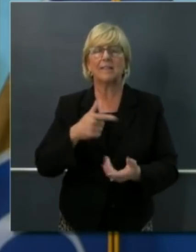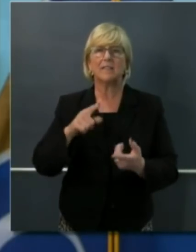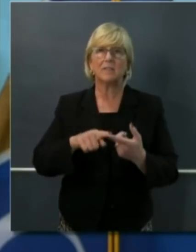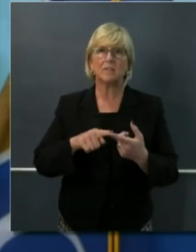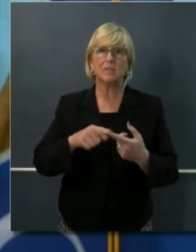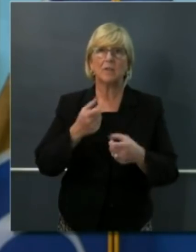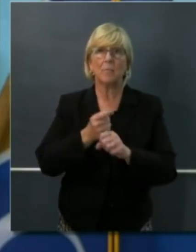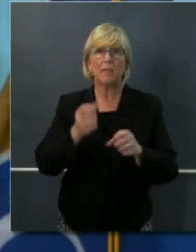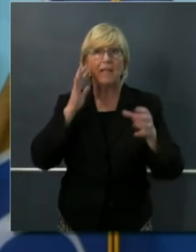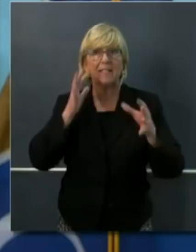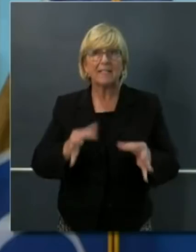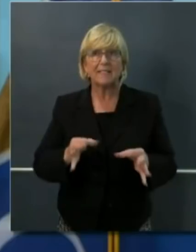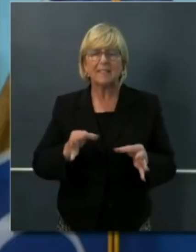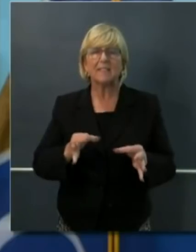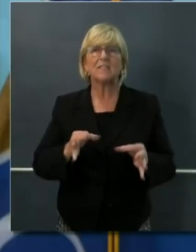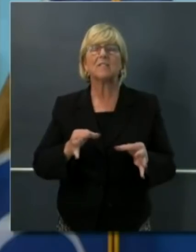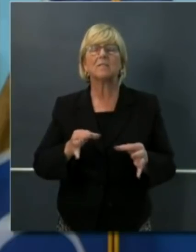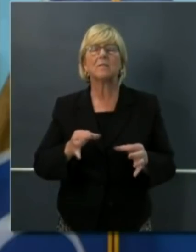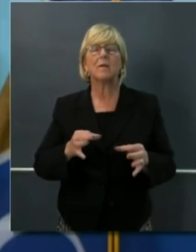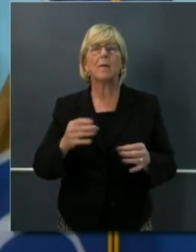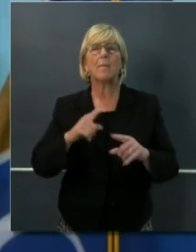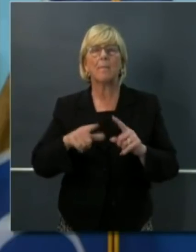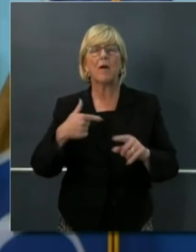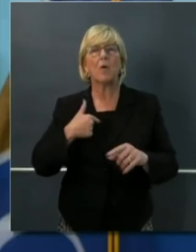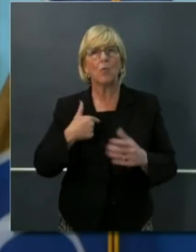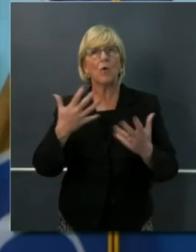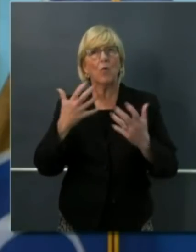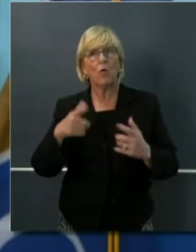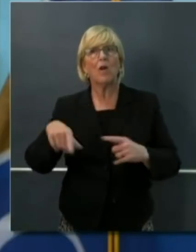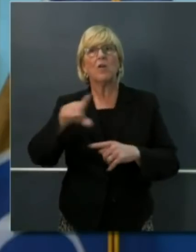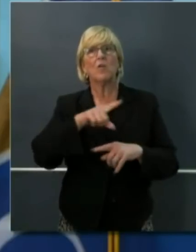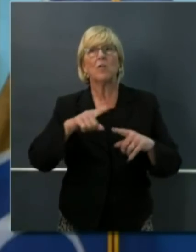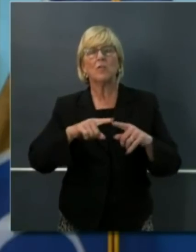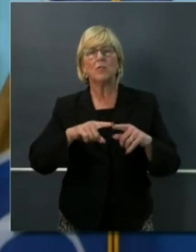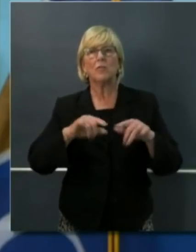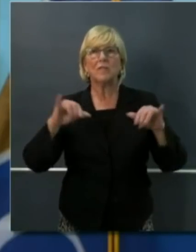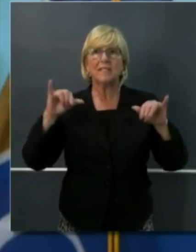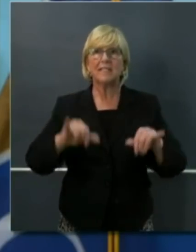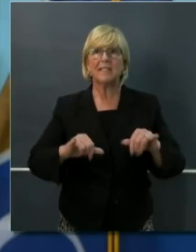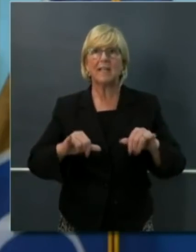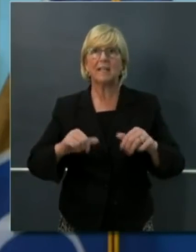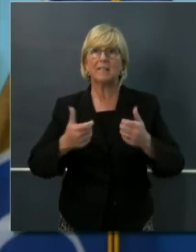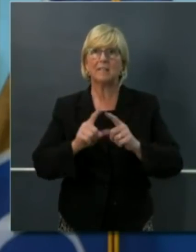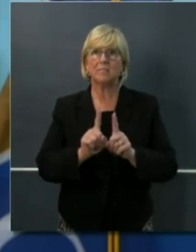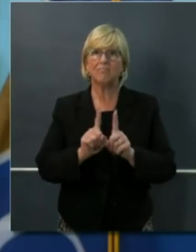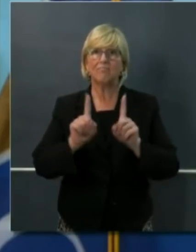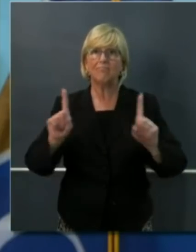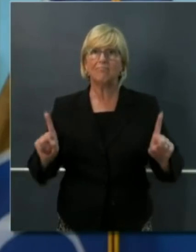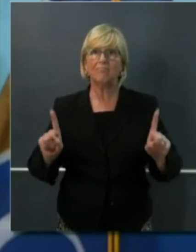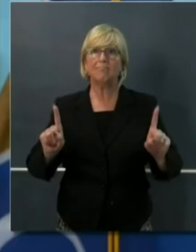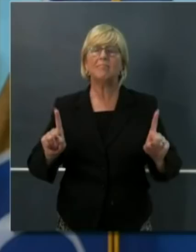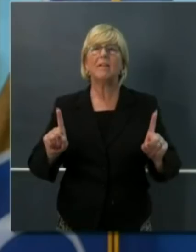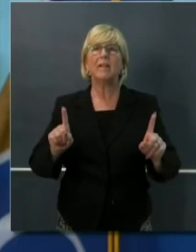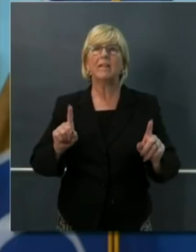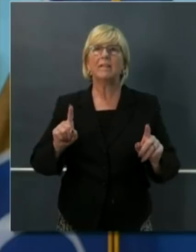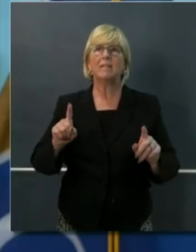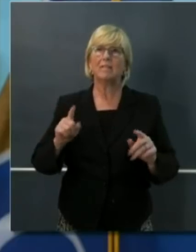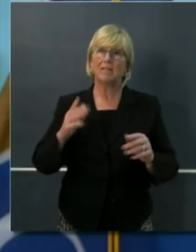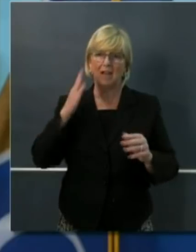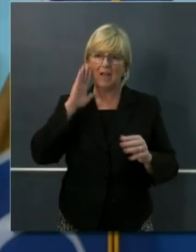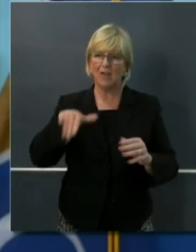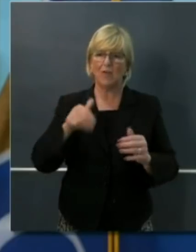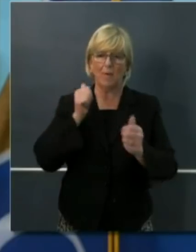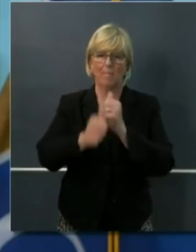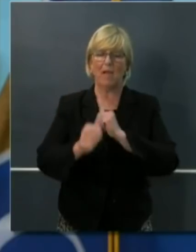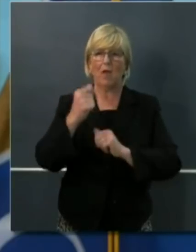because of the physical distancing you have practiced for now well over a month in the state of California. Just briefly, I want